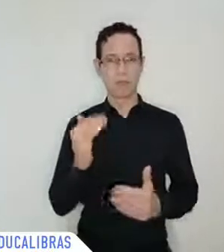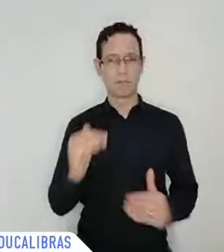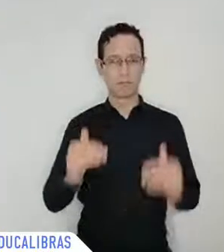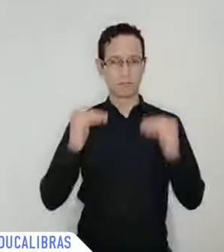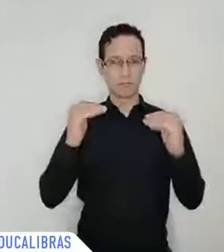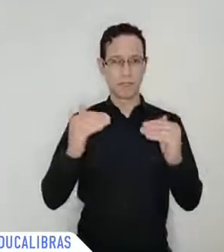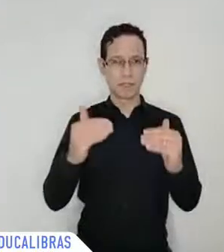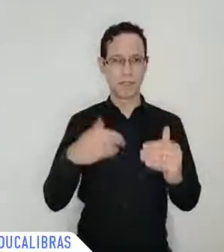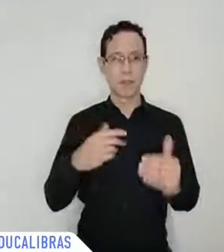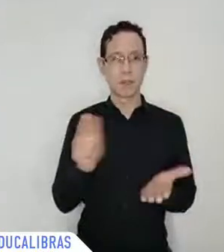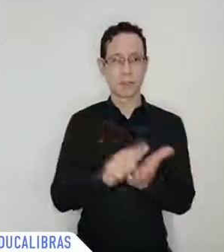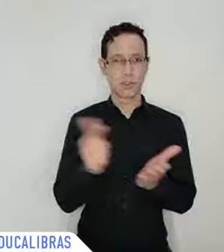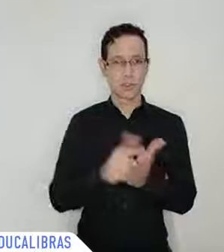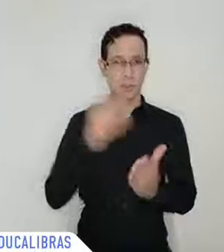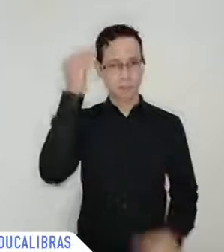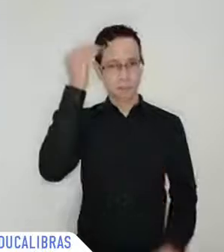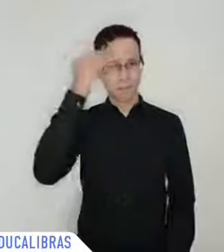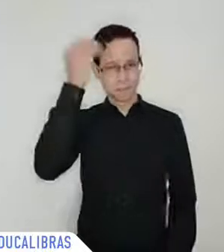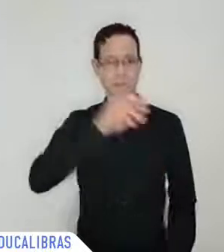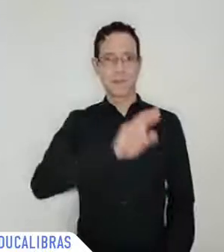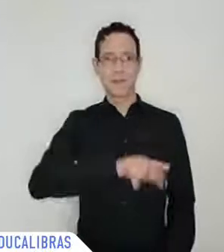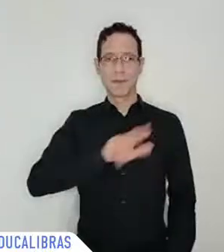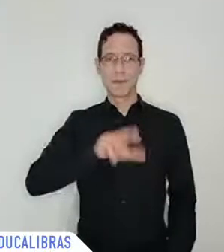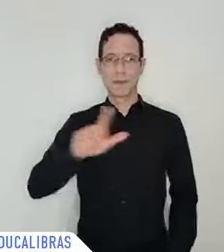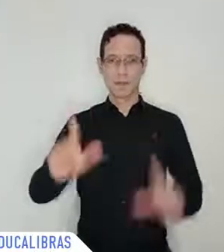He's here representing the press.